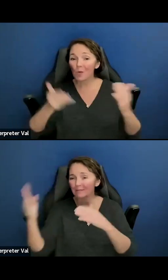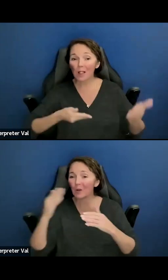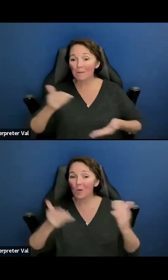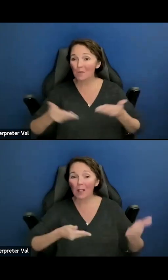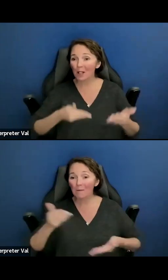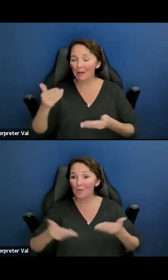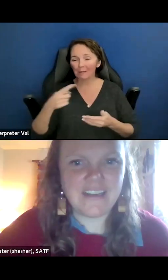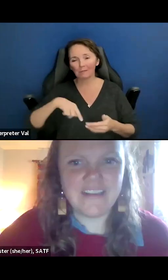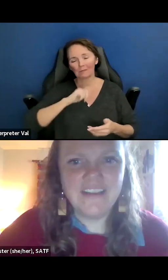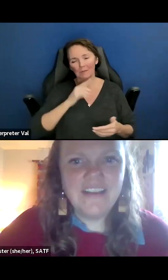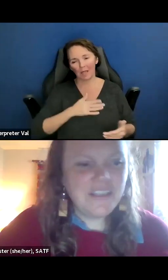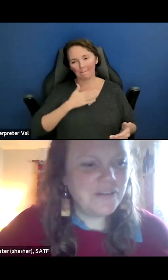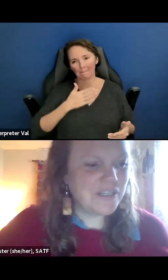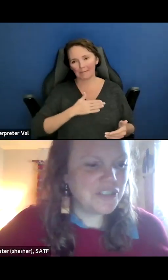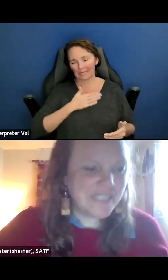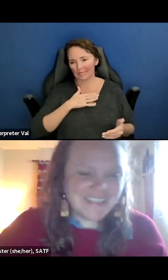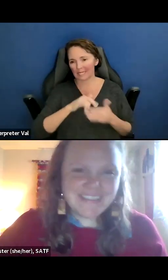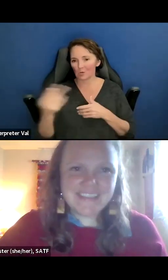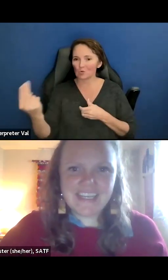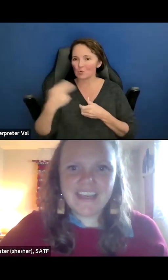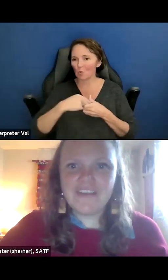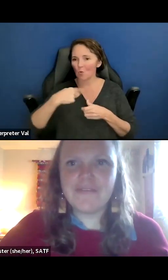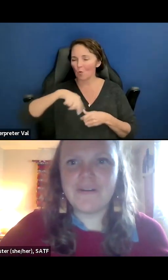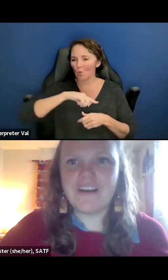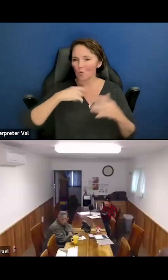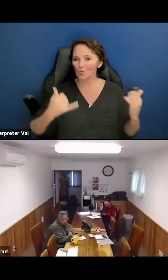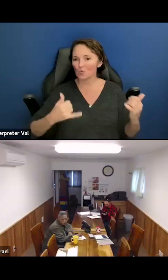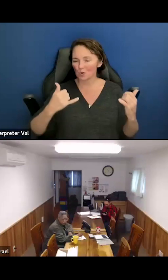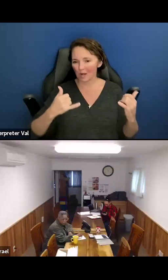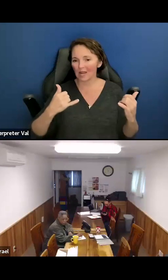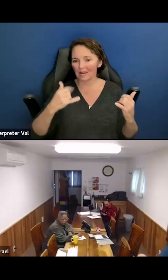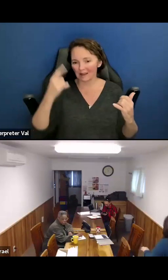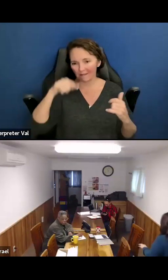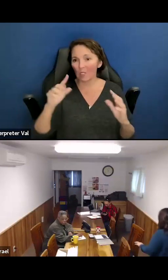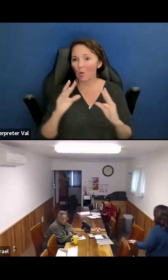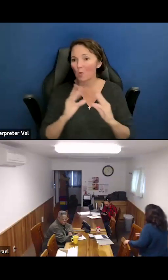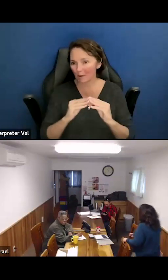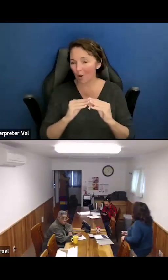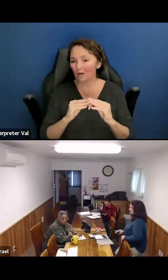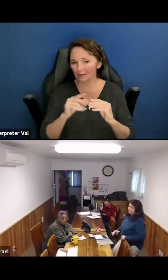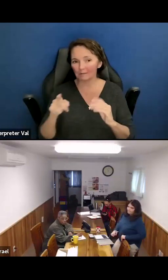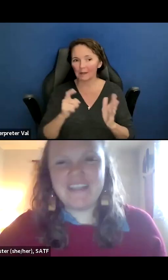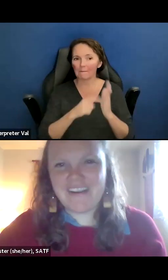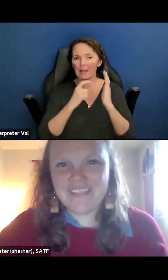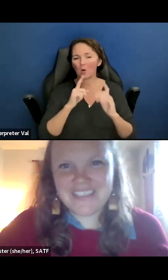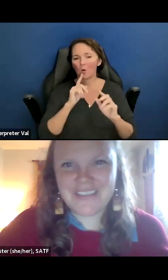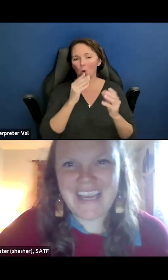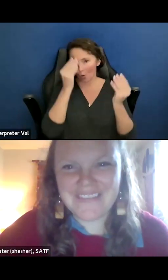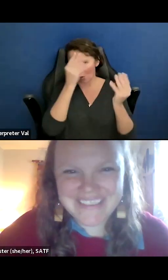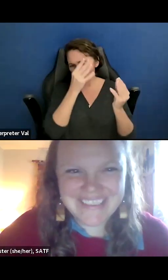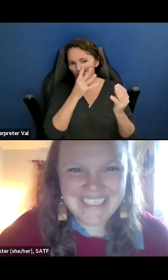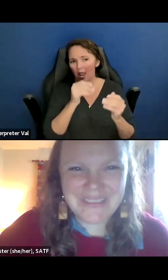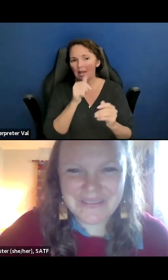We are so glad you are joining us today for this webinar called Mandatory Reporting and